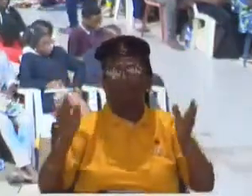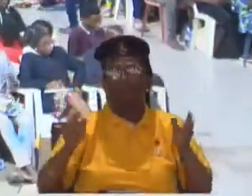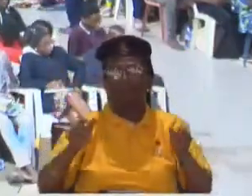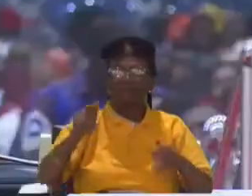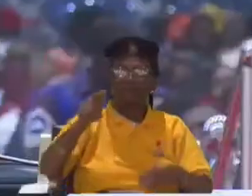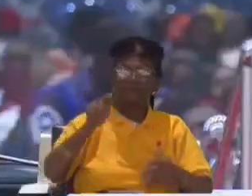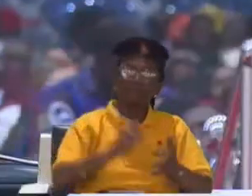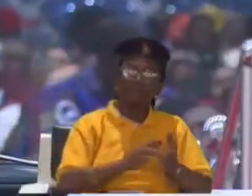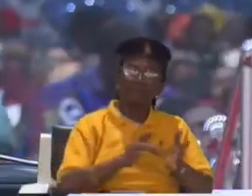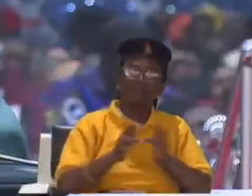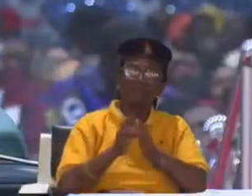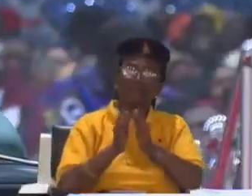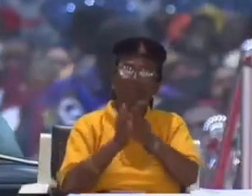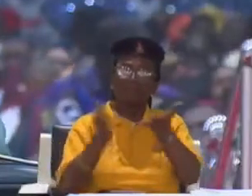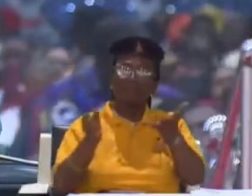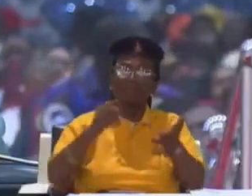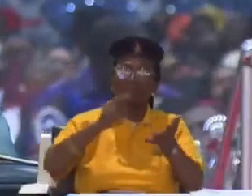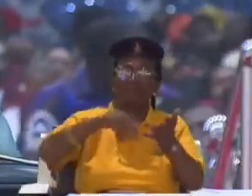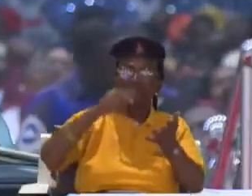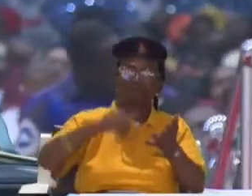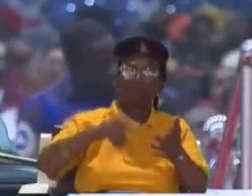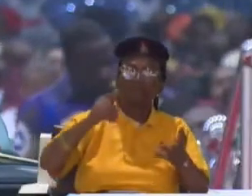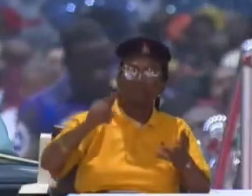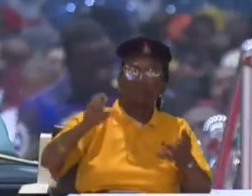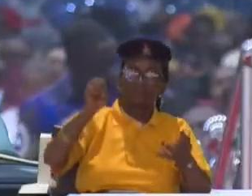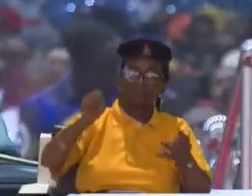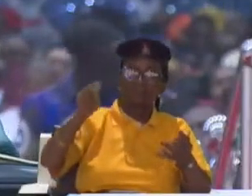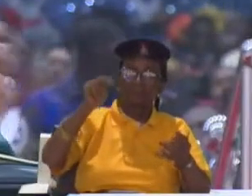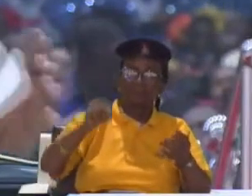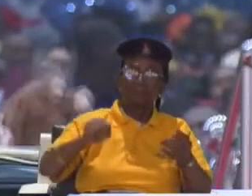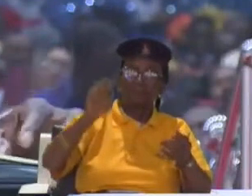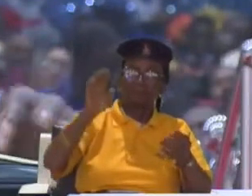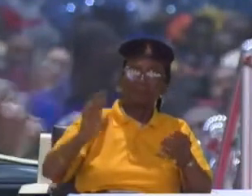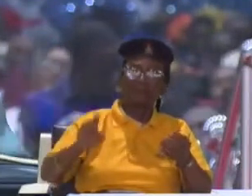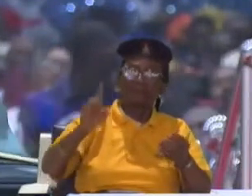Genesis chapter 1. Genesis orikini.